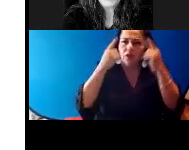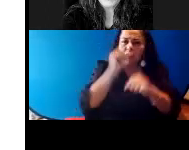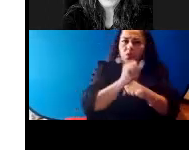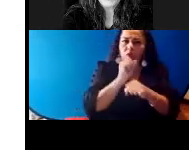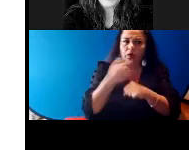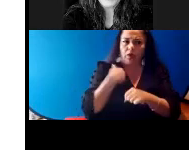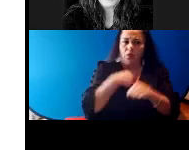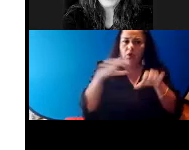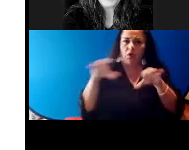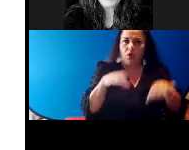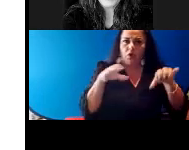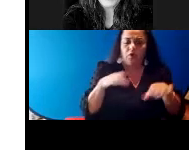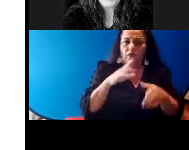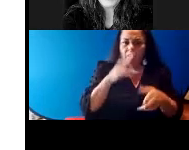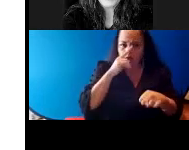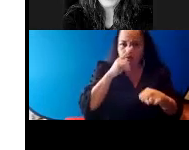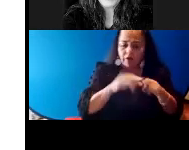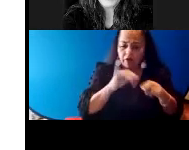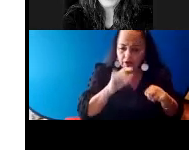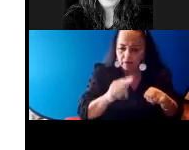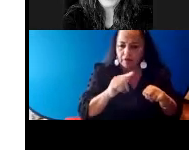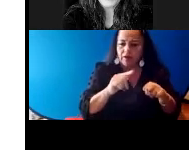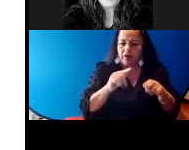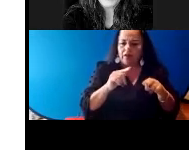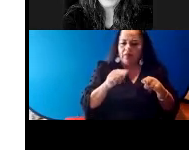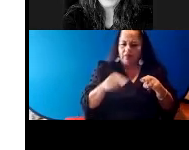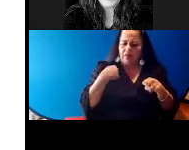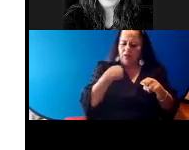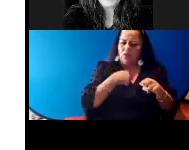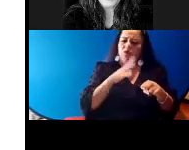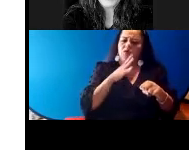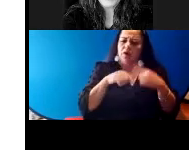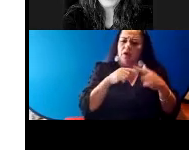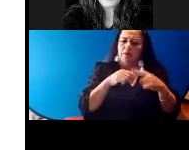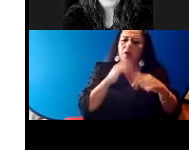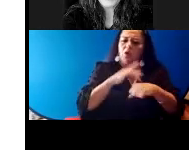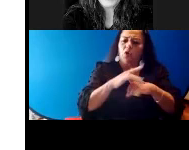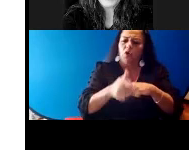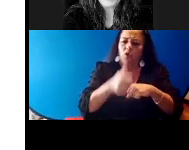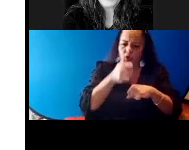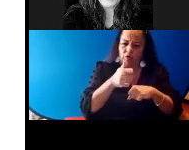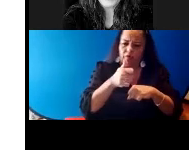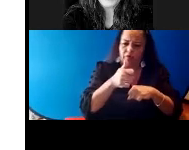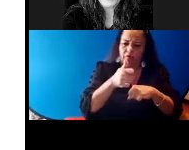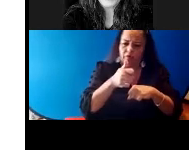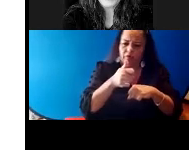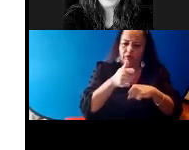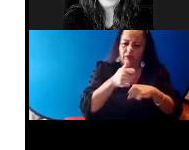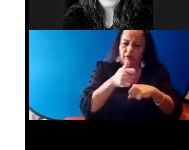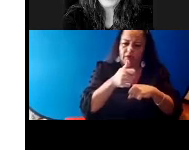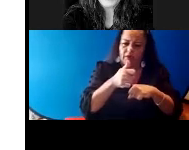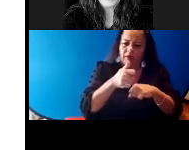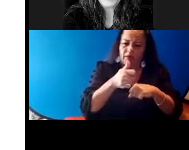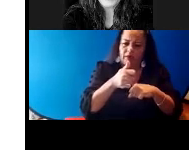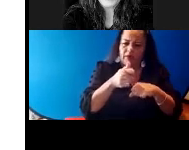right? The funding that's coming in, the dollars that were discussed earlier, it's all part of, in some way, legislative space, but to continue to